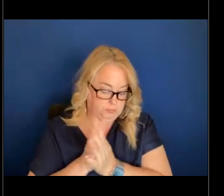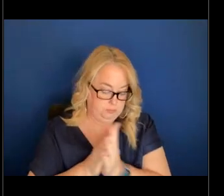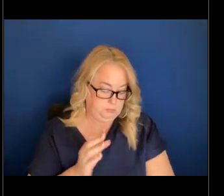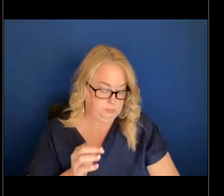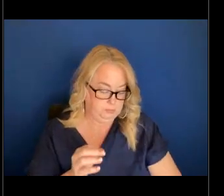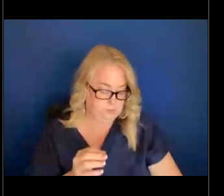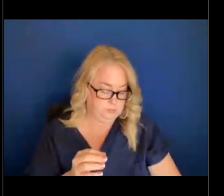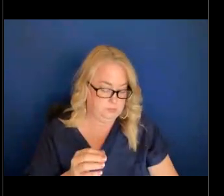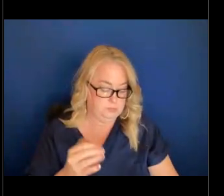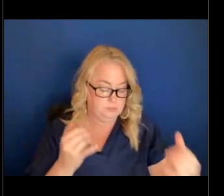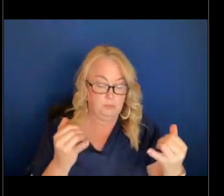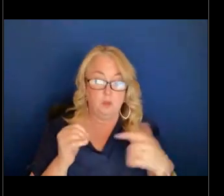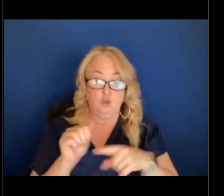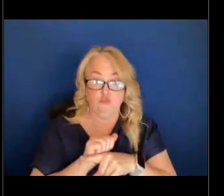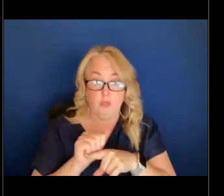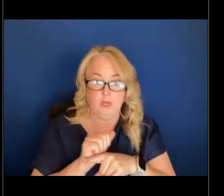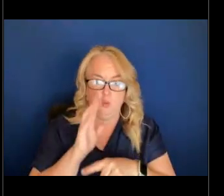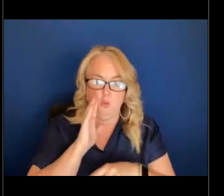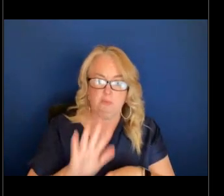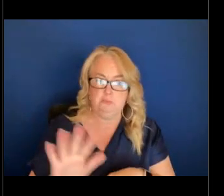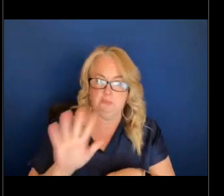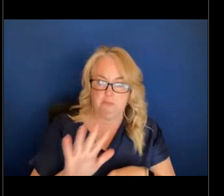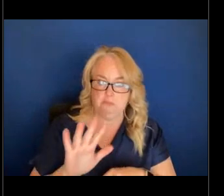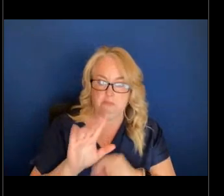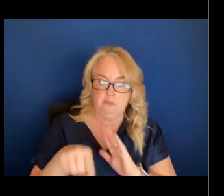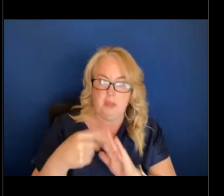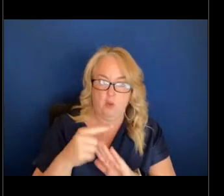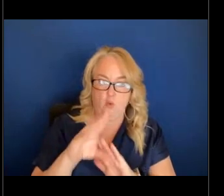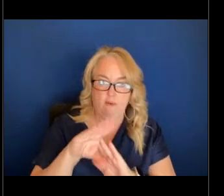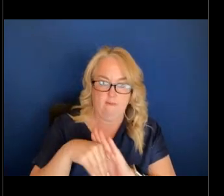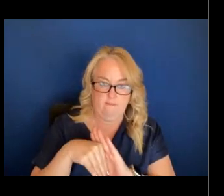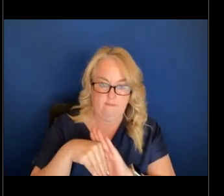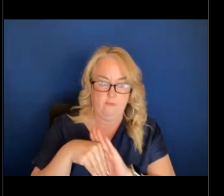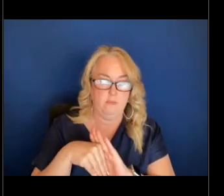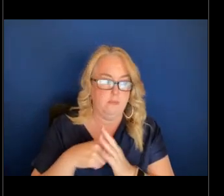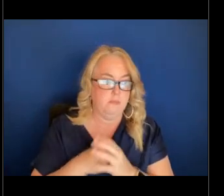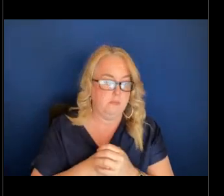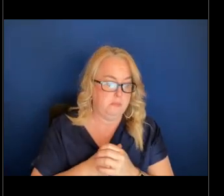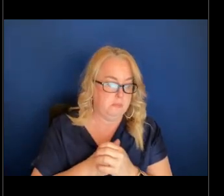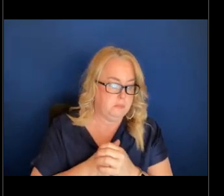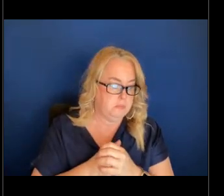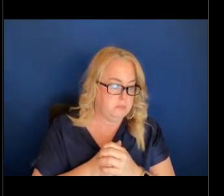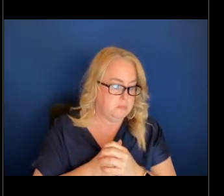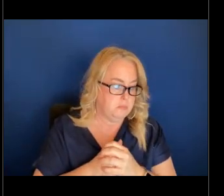This training is approximately an hour and a half in length.